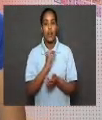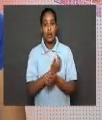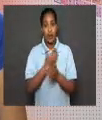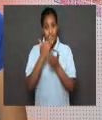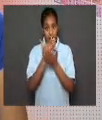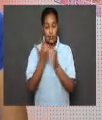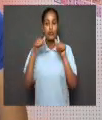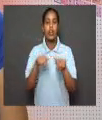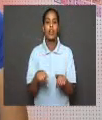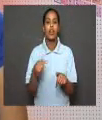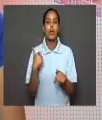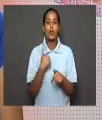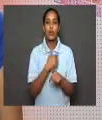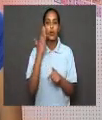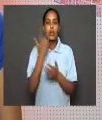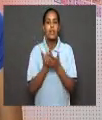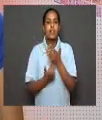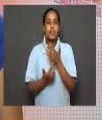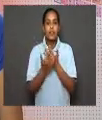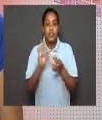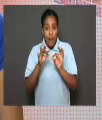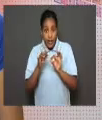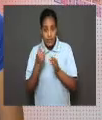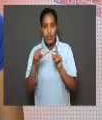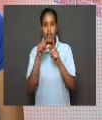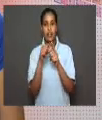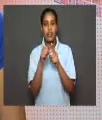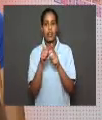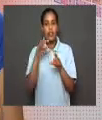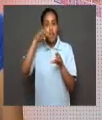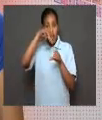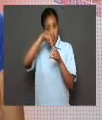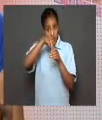In our lesson today, we will define the term